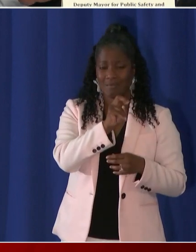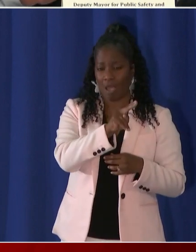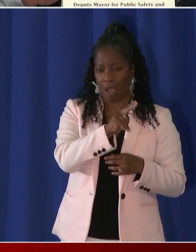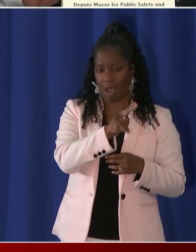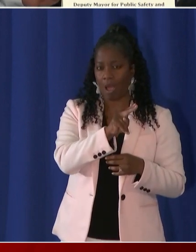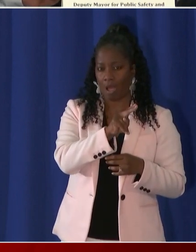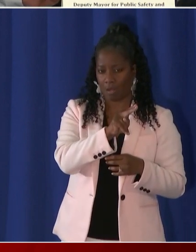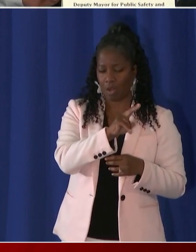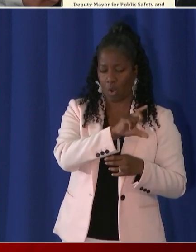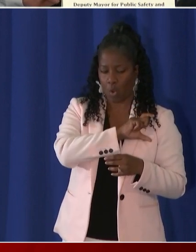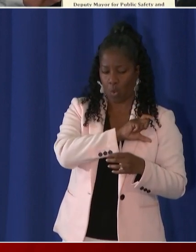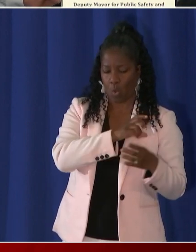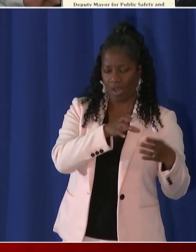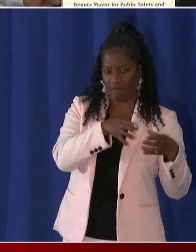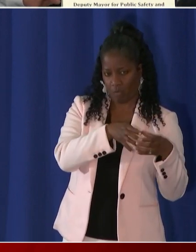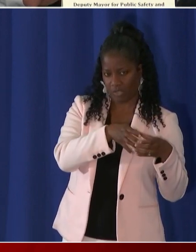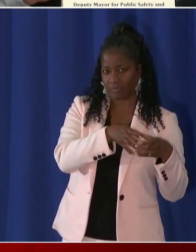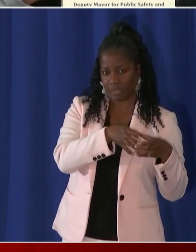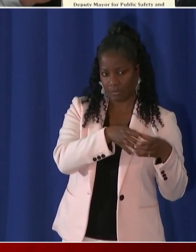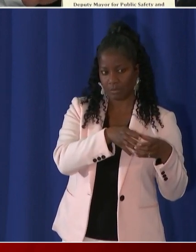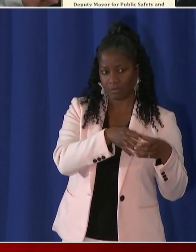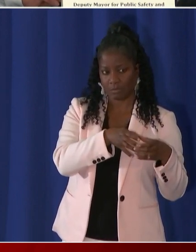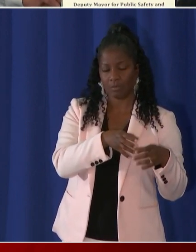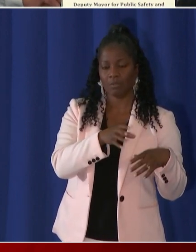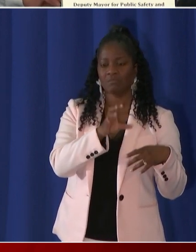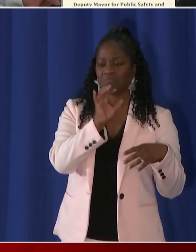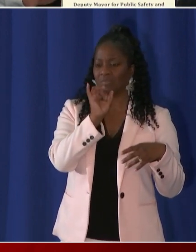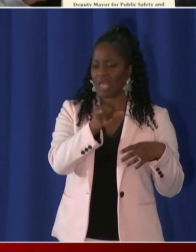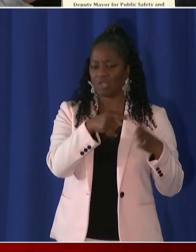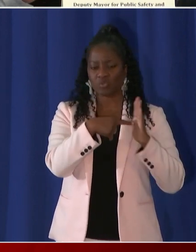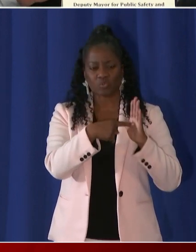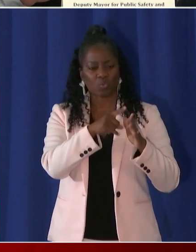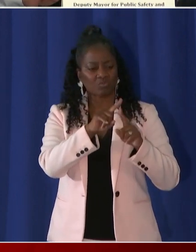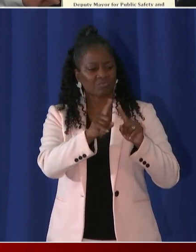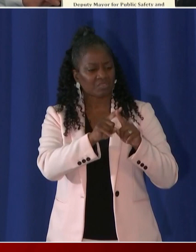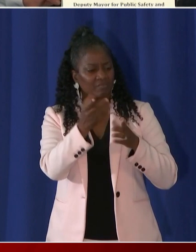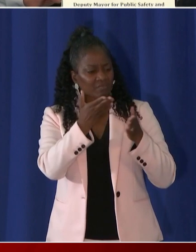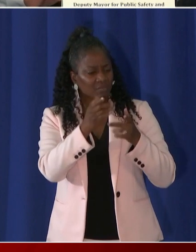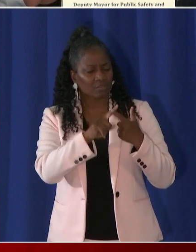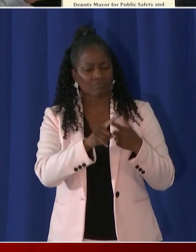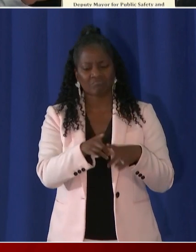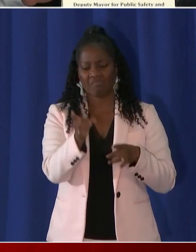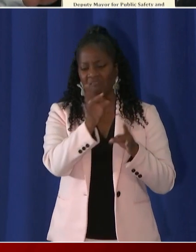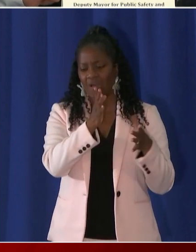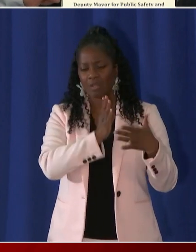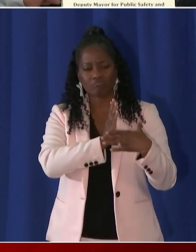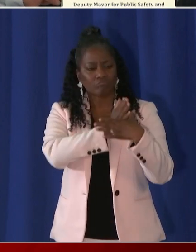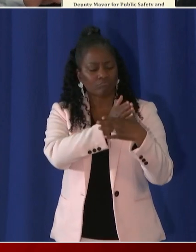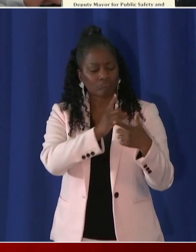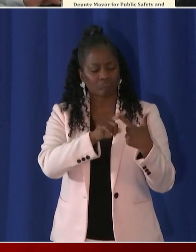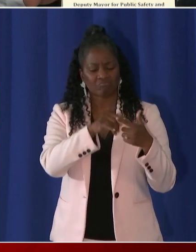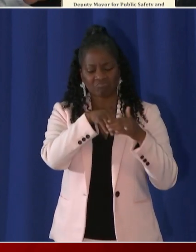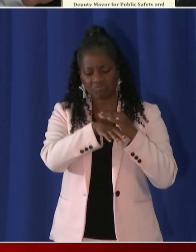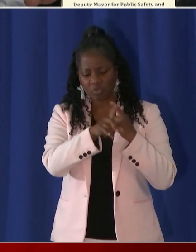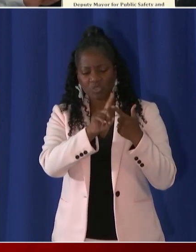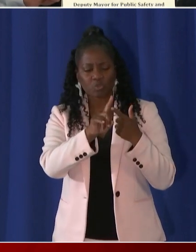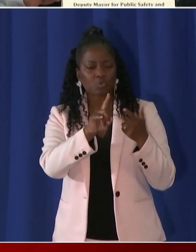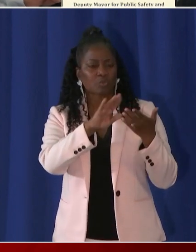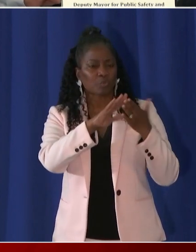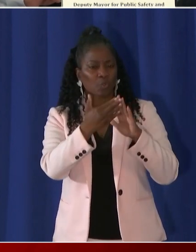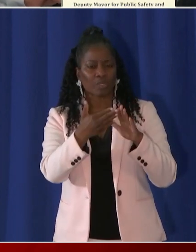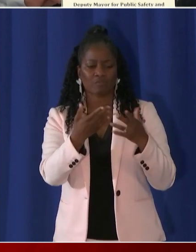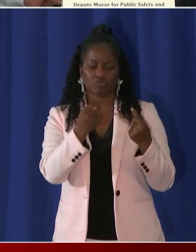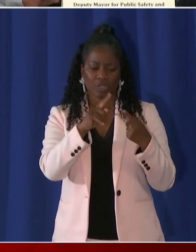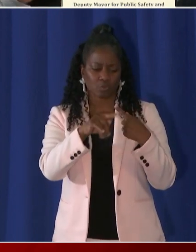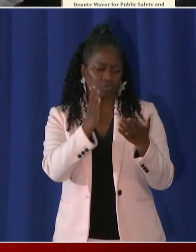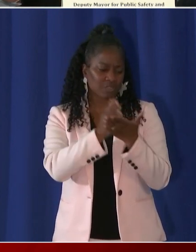enforcement, pre-law enforcement intervention, coordinated delivery of services, violence interruption, getting into the communities and trying to stop things